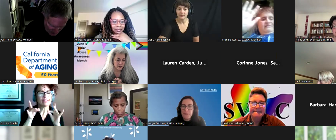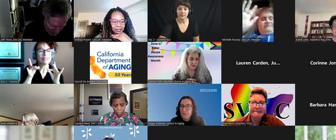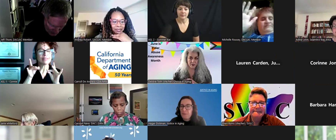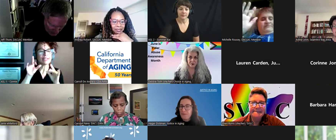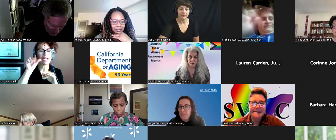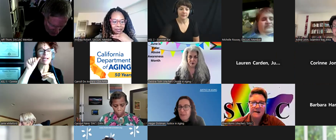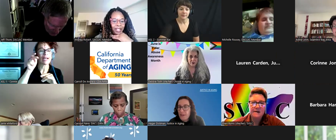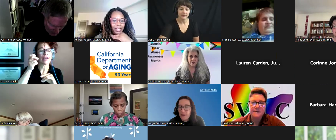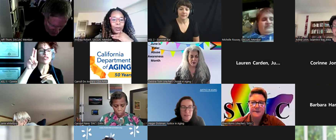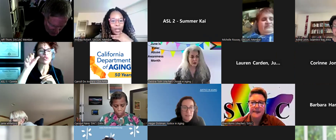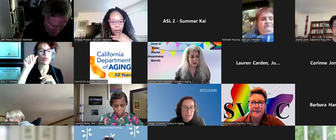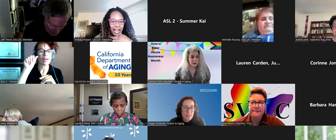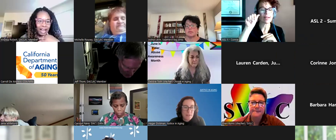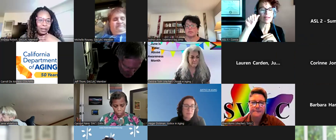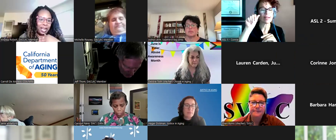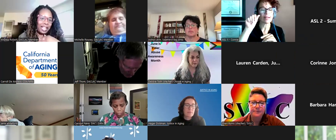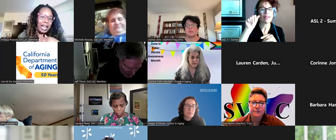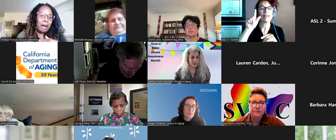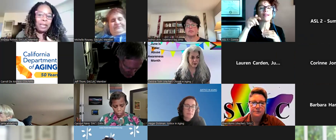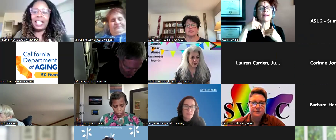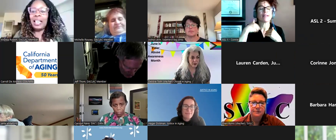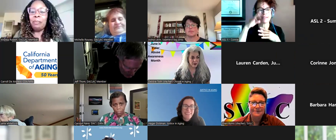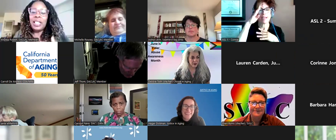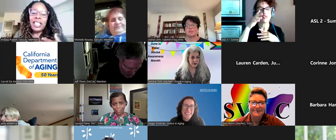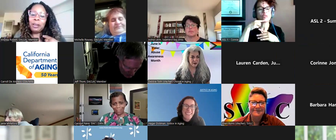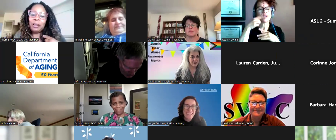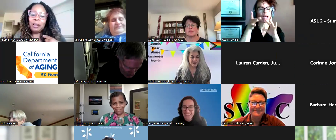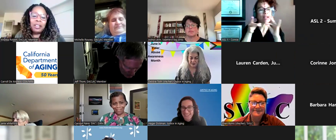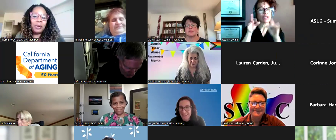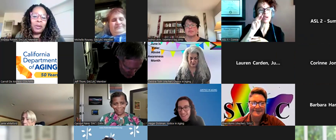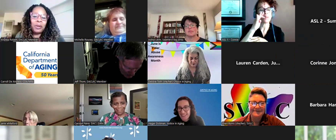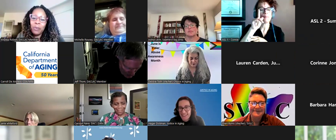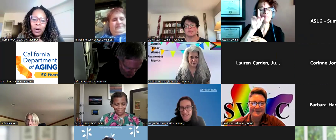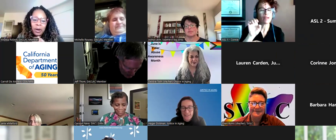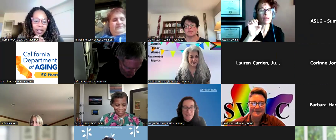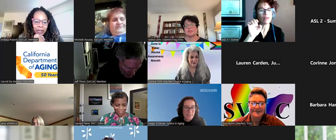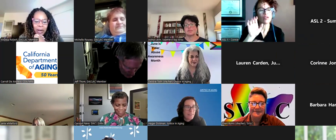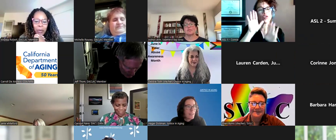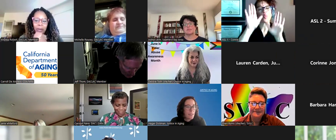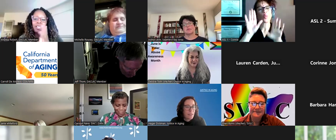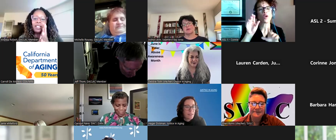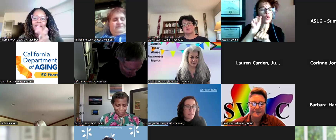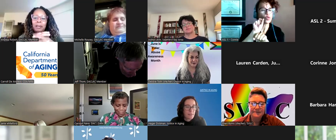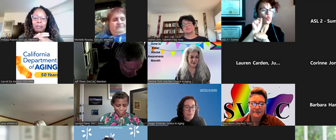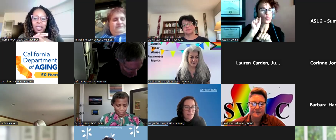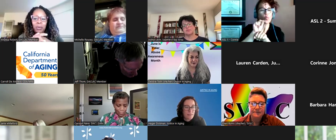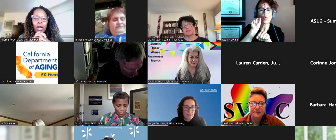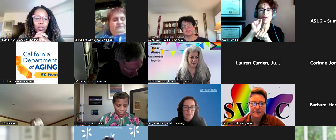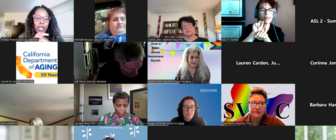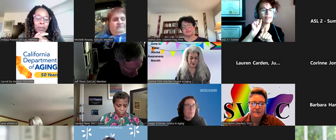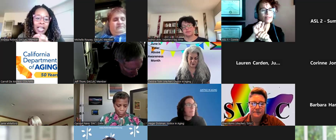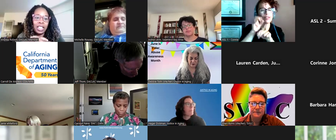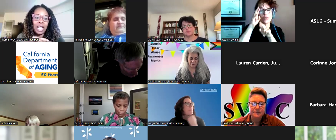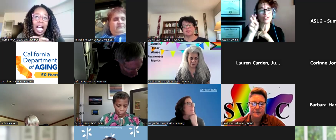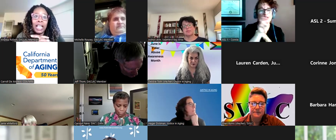Andrea. You know I have to make a comment. Michelle, great work, great work. In regards